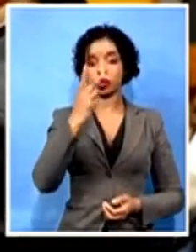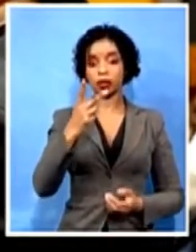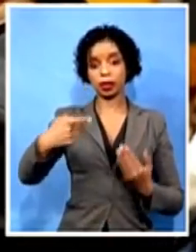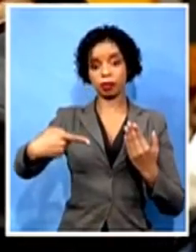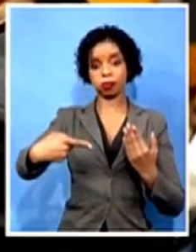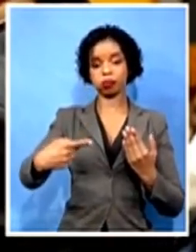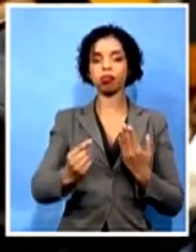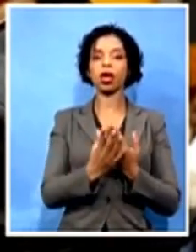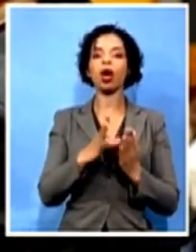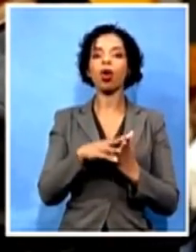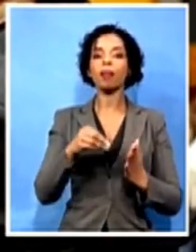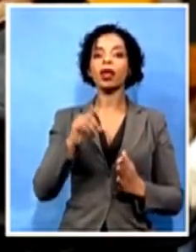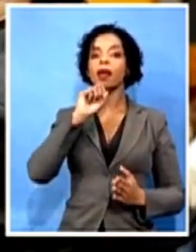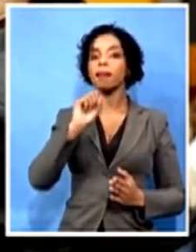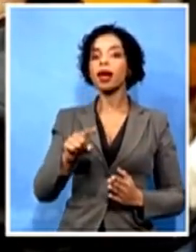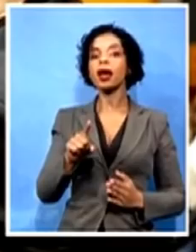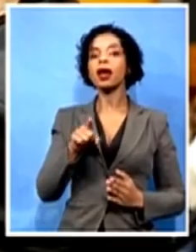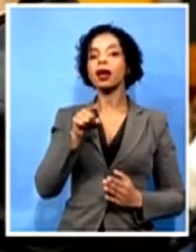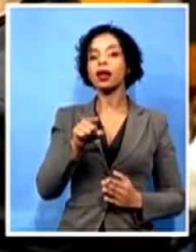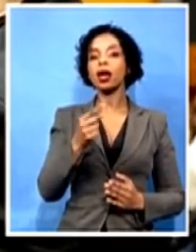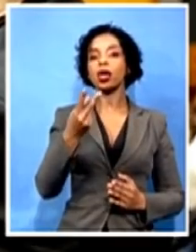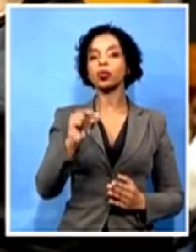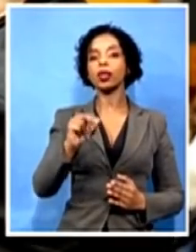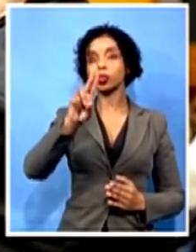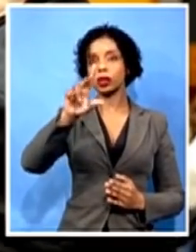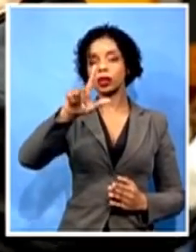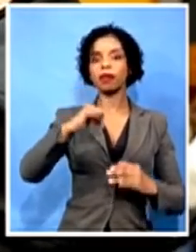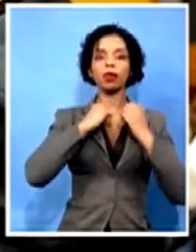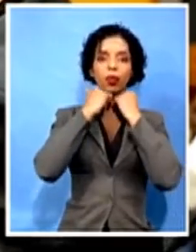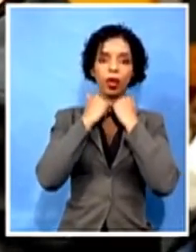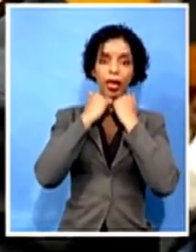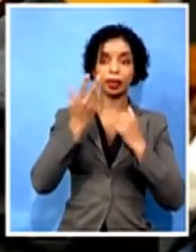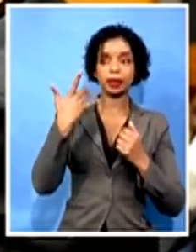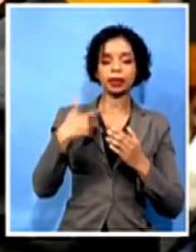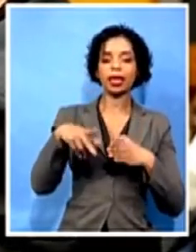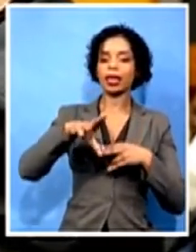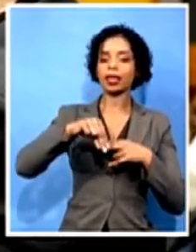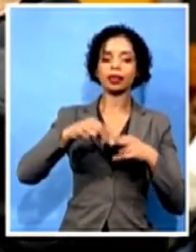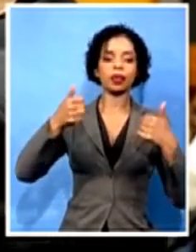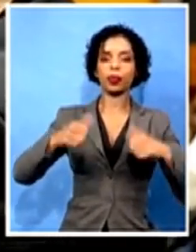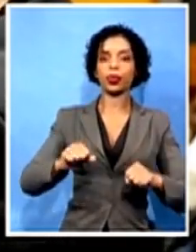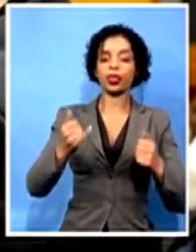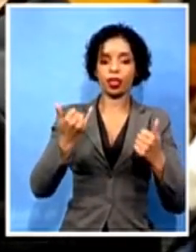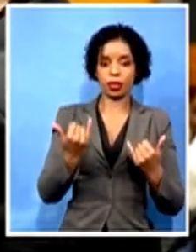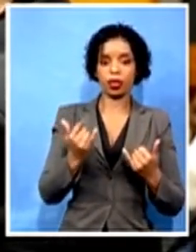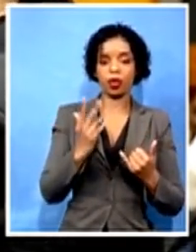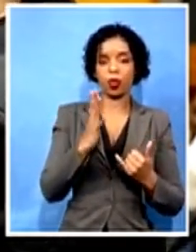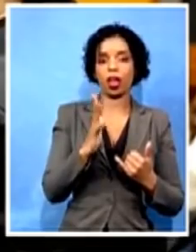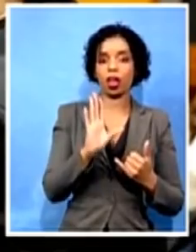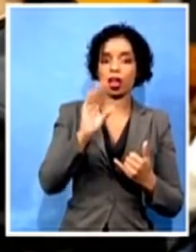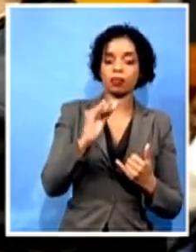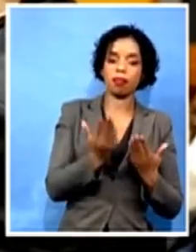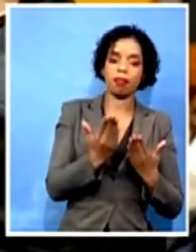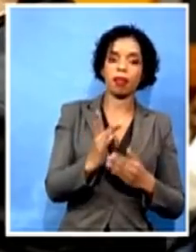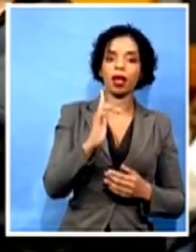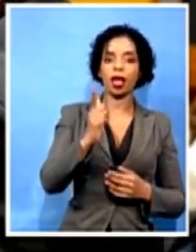August wasn't attached. So I'm going to ask at a later stage that Mr. Agrizzi can just initial this, and if I can